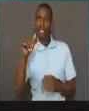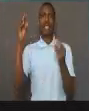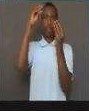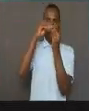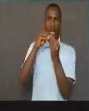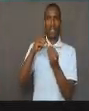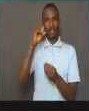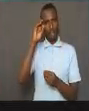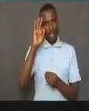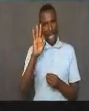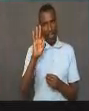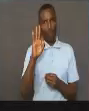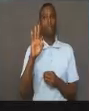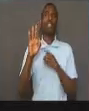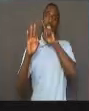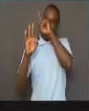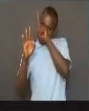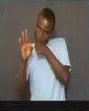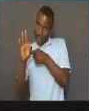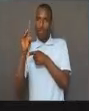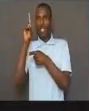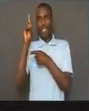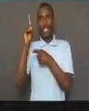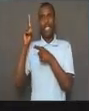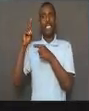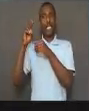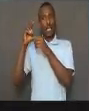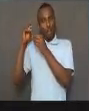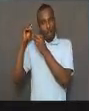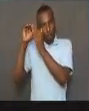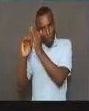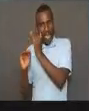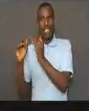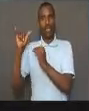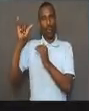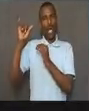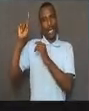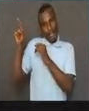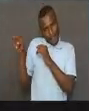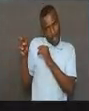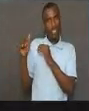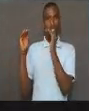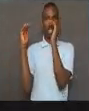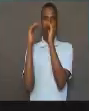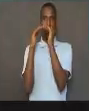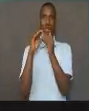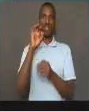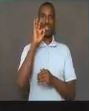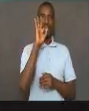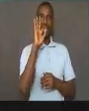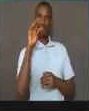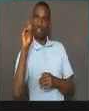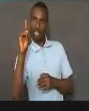plus f times d minus y equals fd.